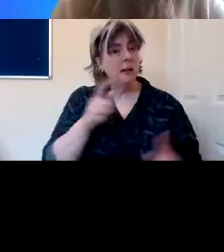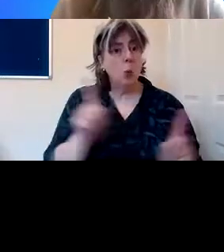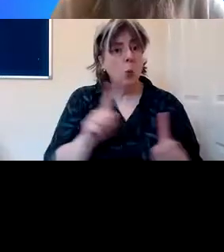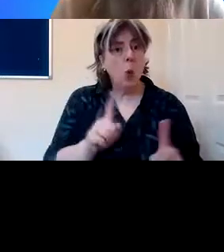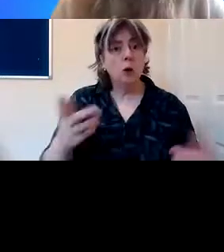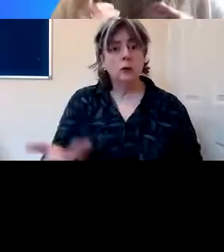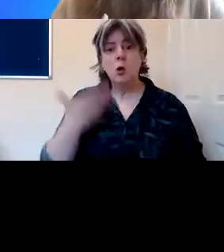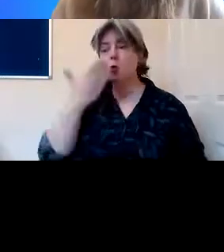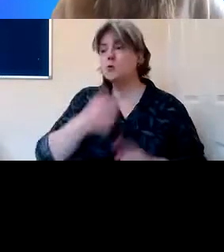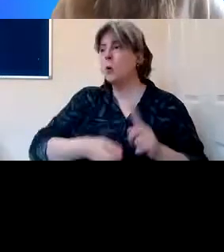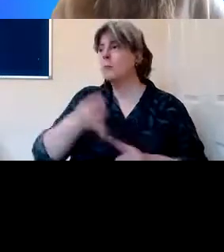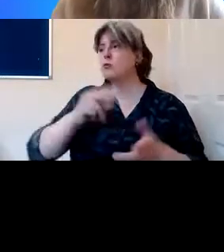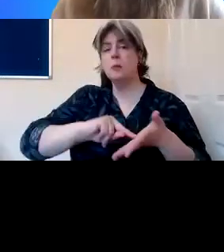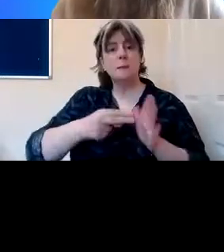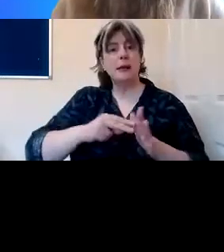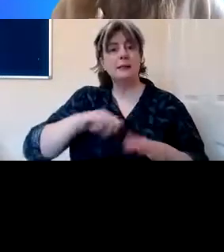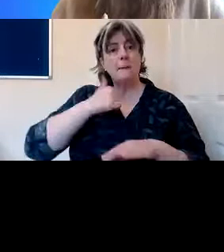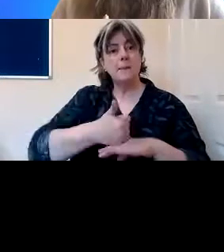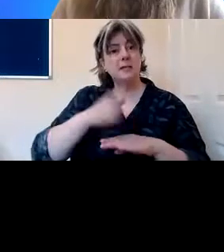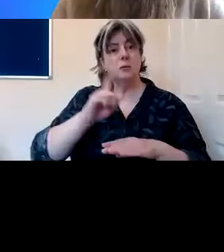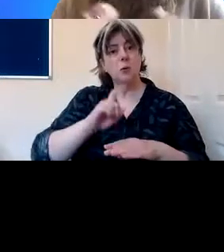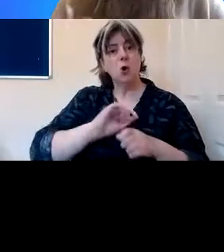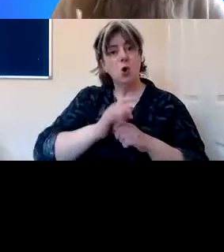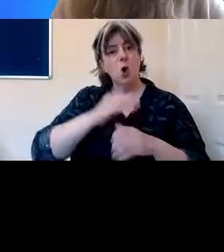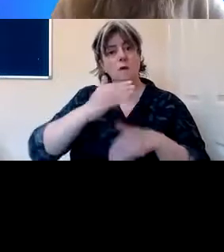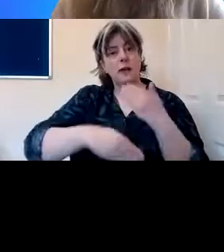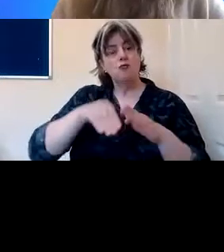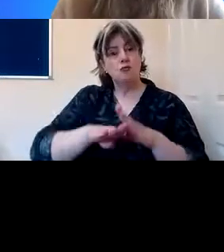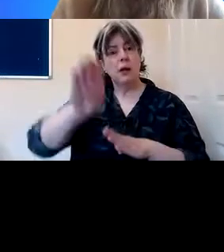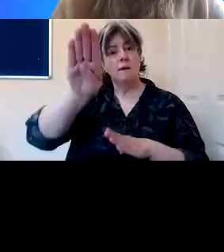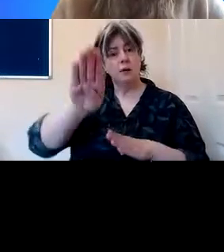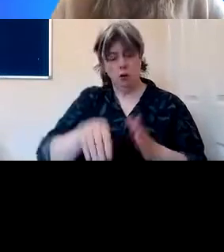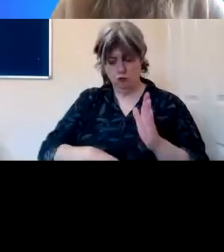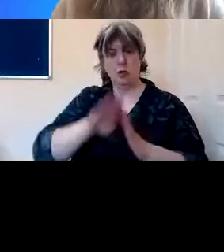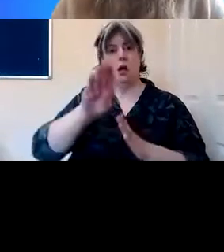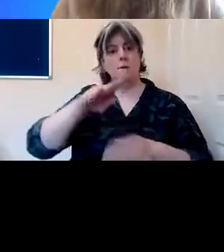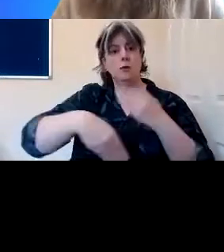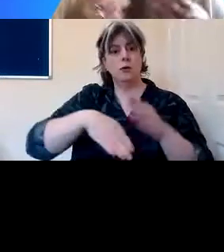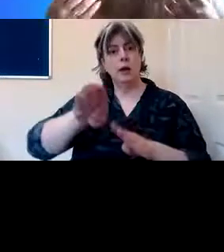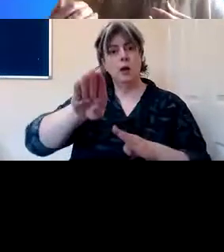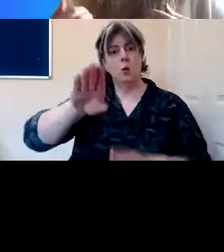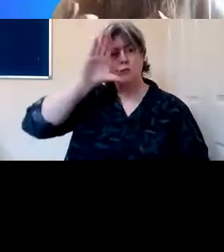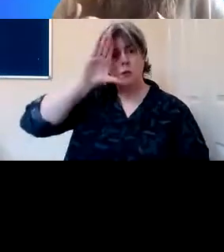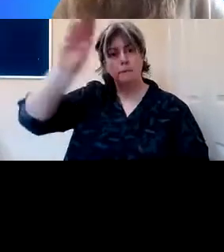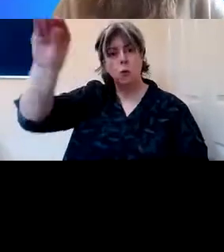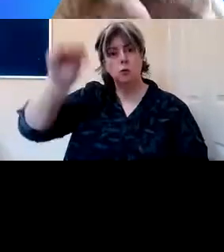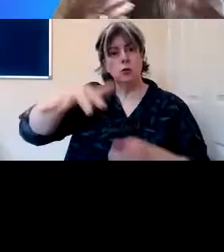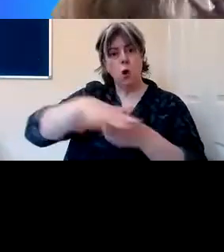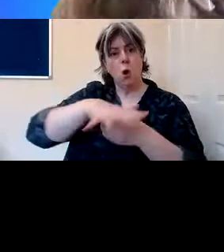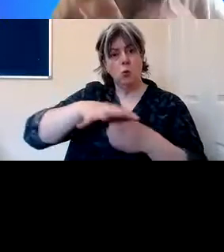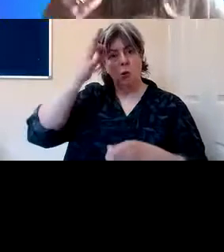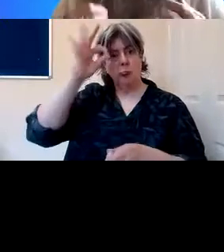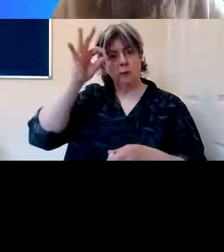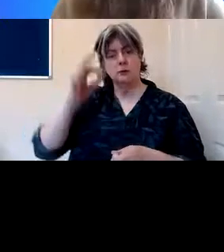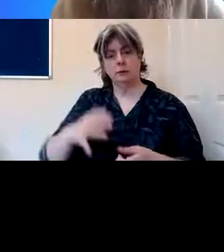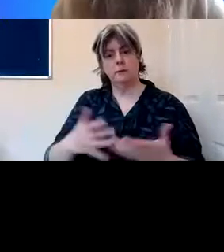improvement plans are based on our recovery. Recovery, we're reporting to our local authorities. If we look at